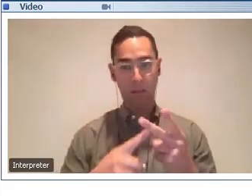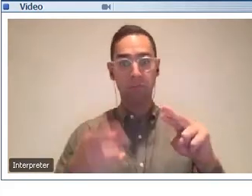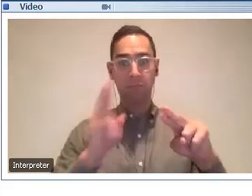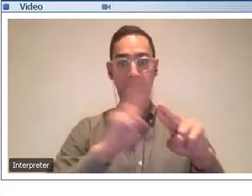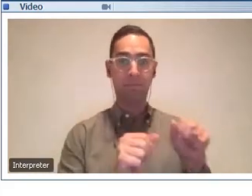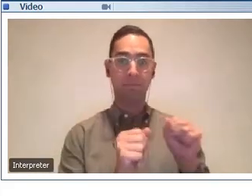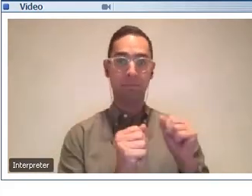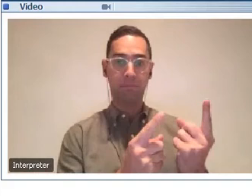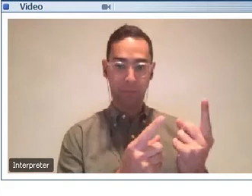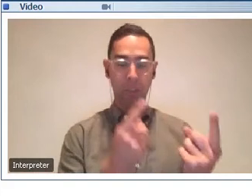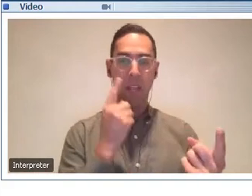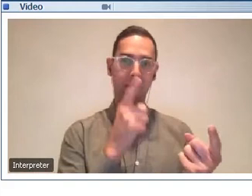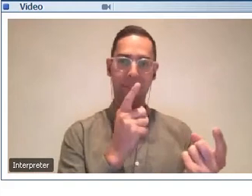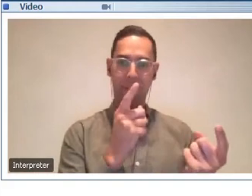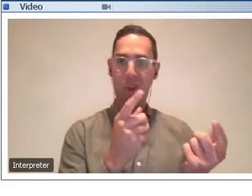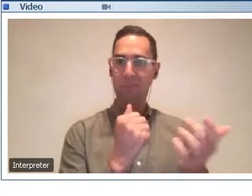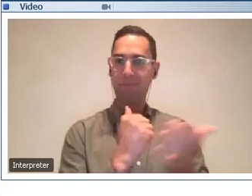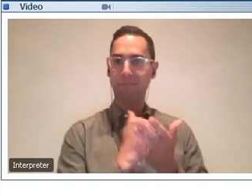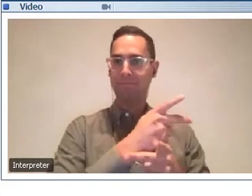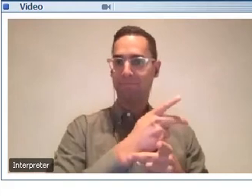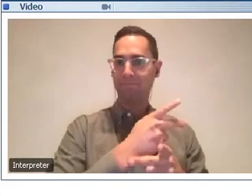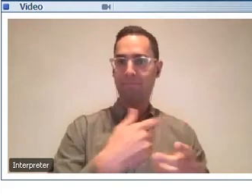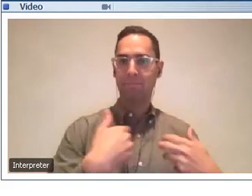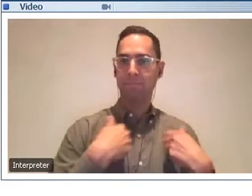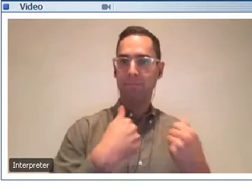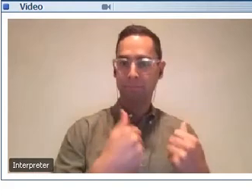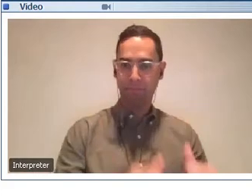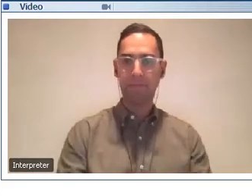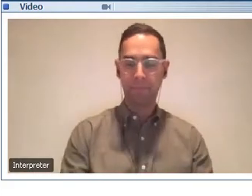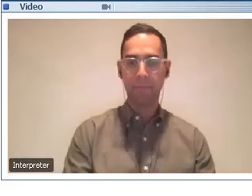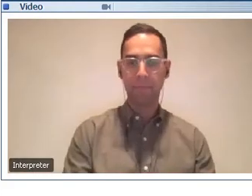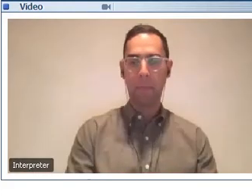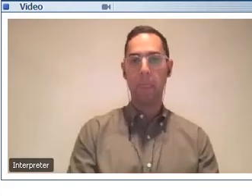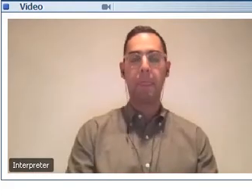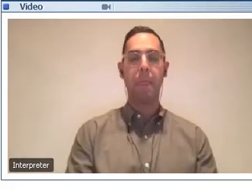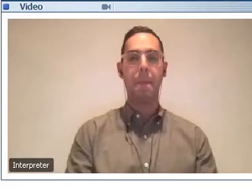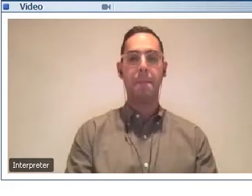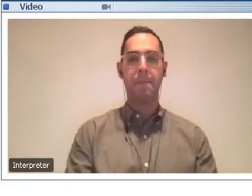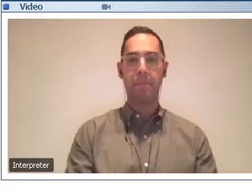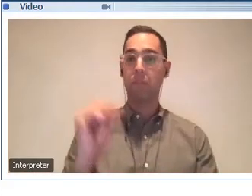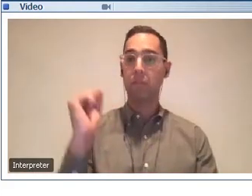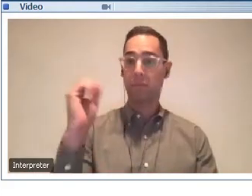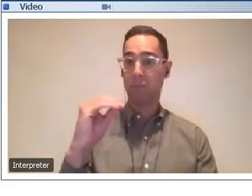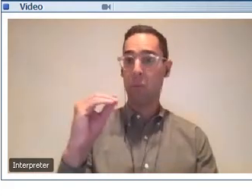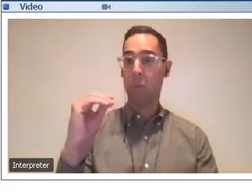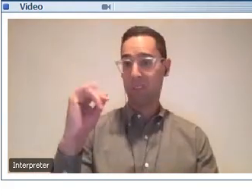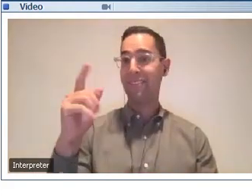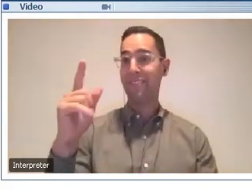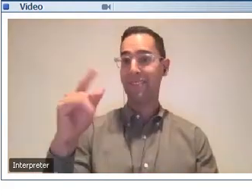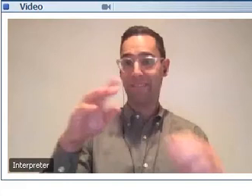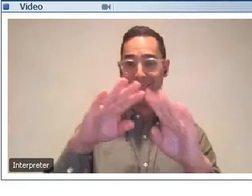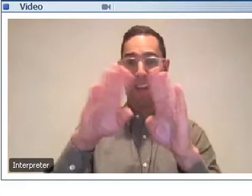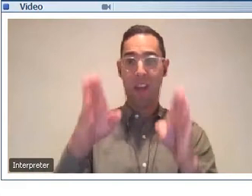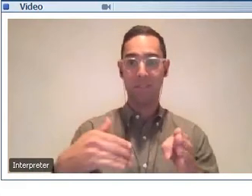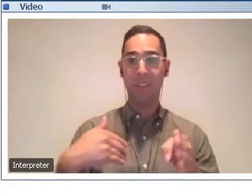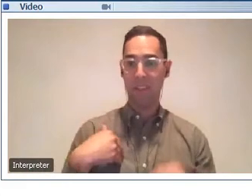So as a result, this means that many more households with at least one member with a disability